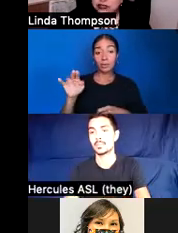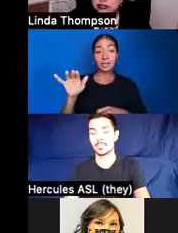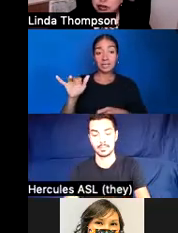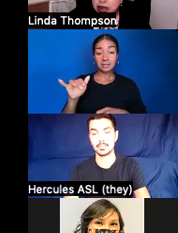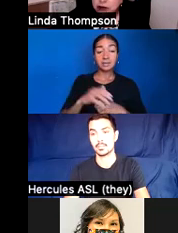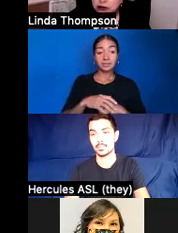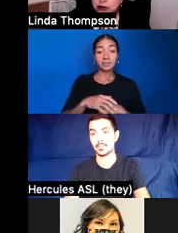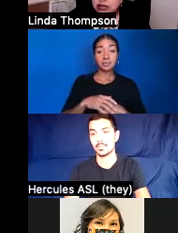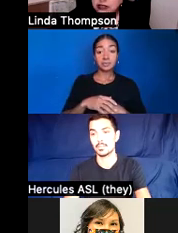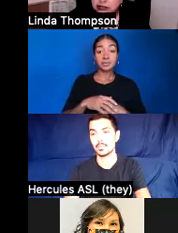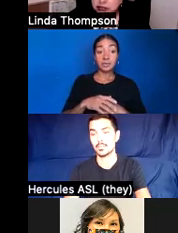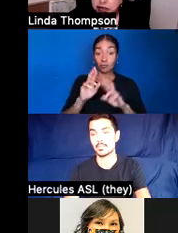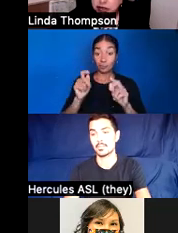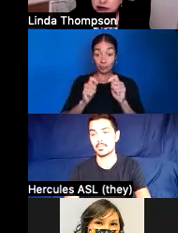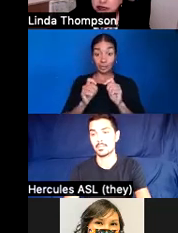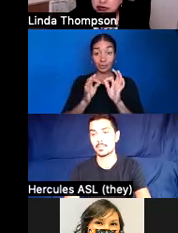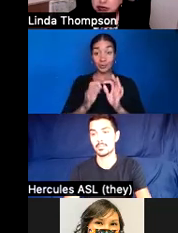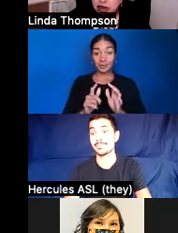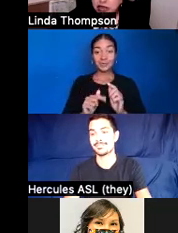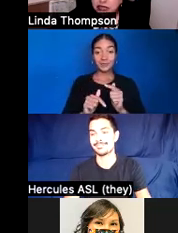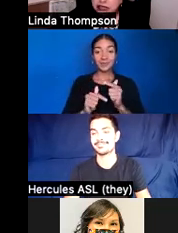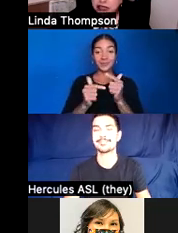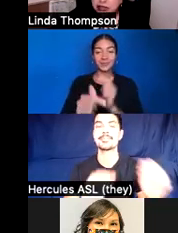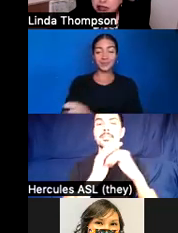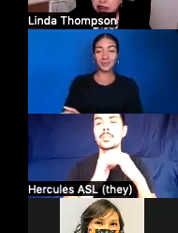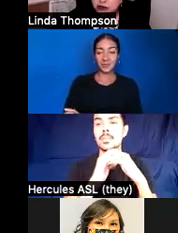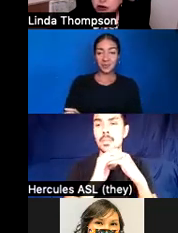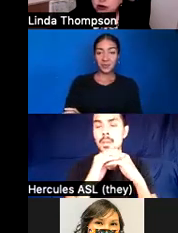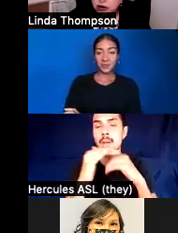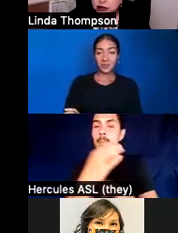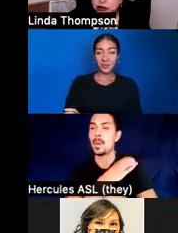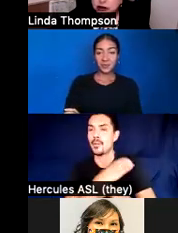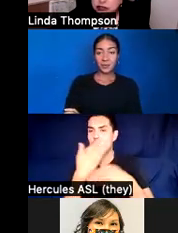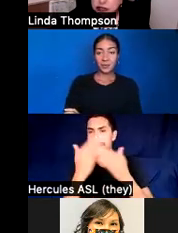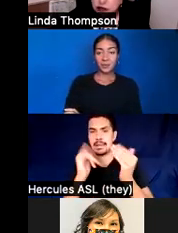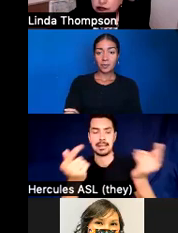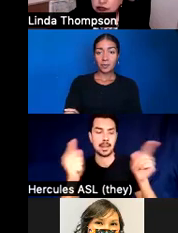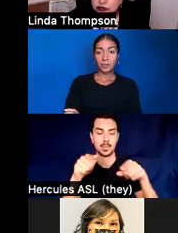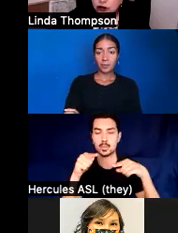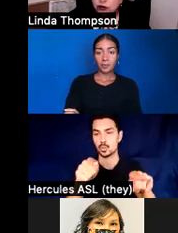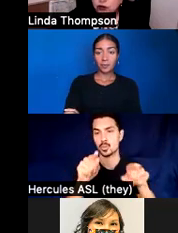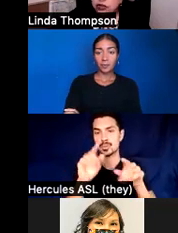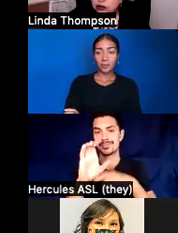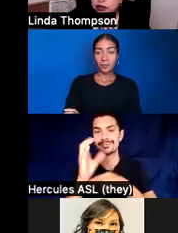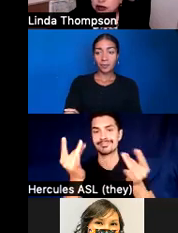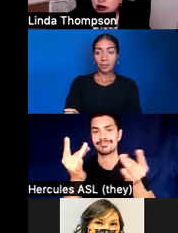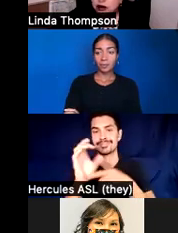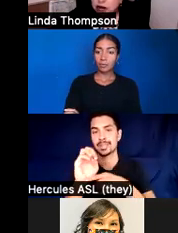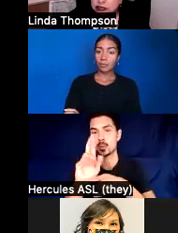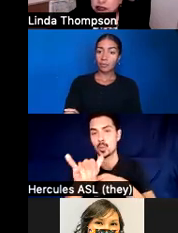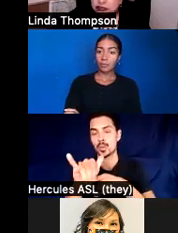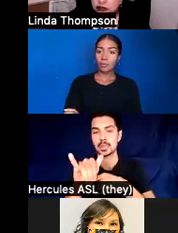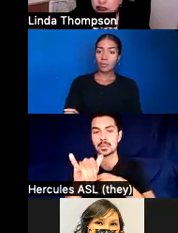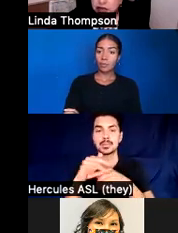powerful things can happen because sometimes I like to think that when we're healing ourselves, we're healing